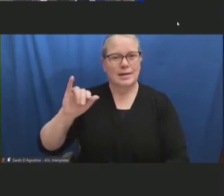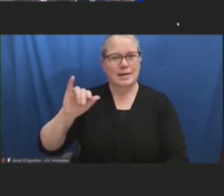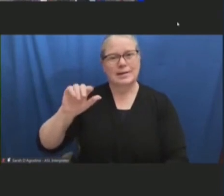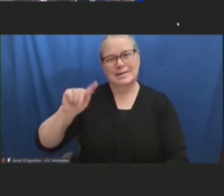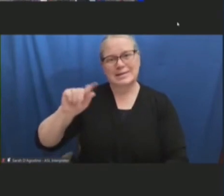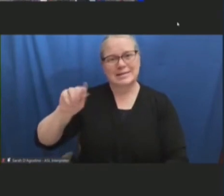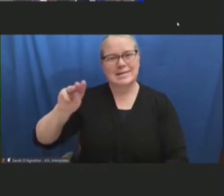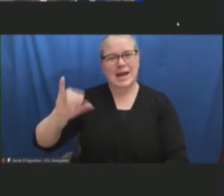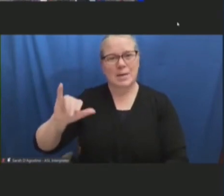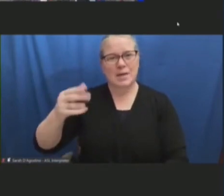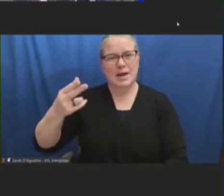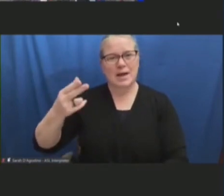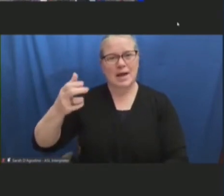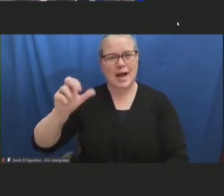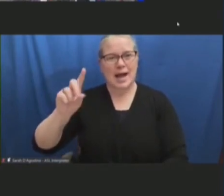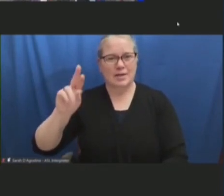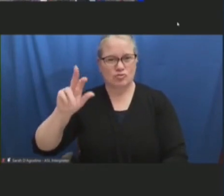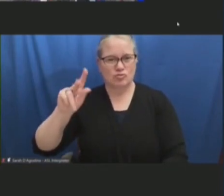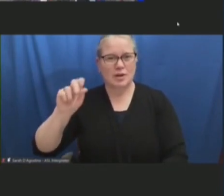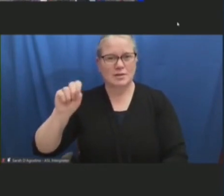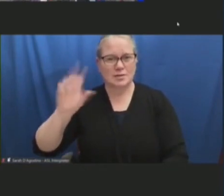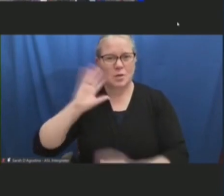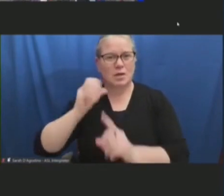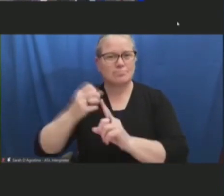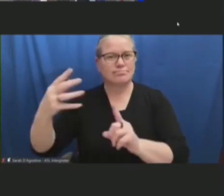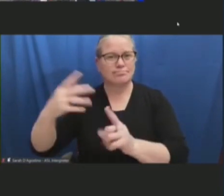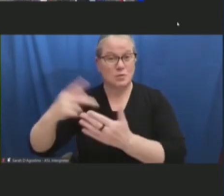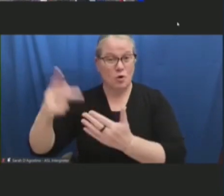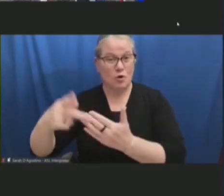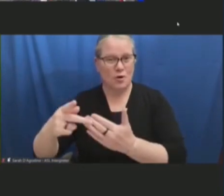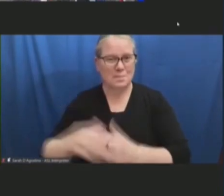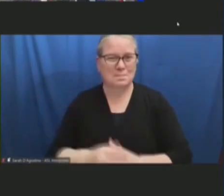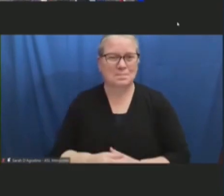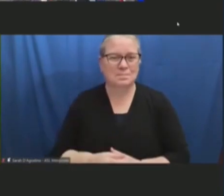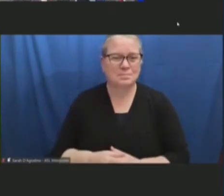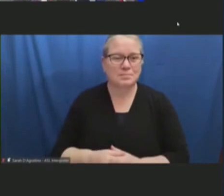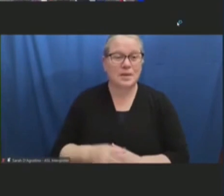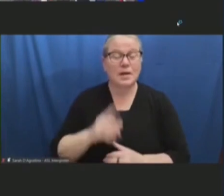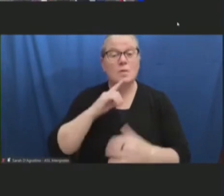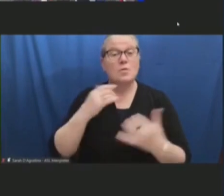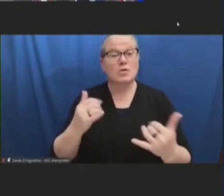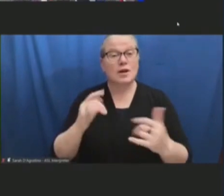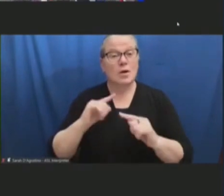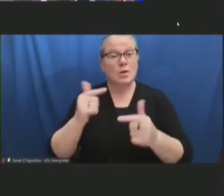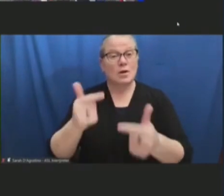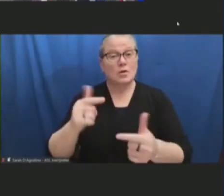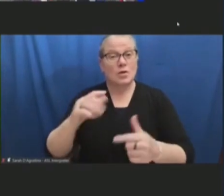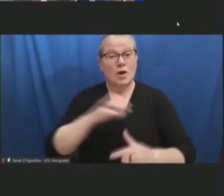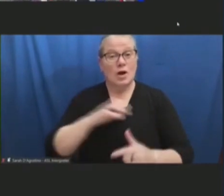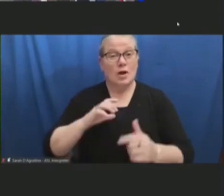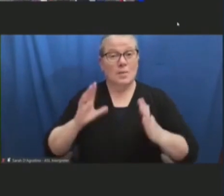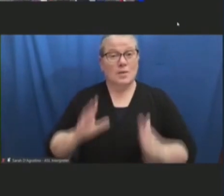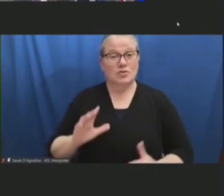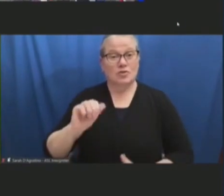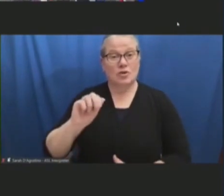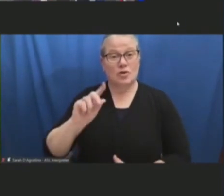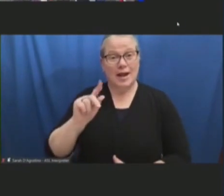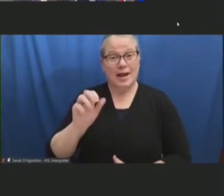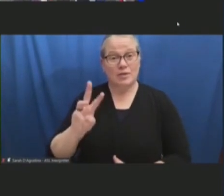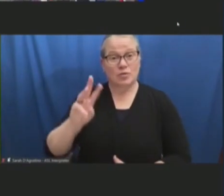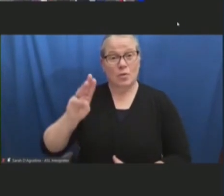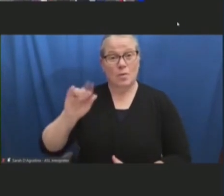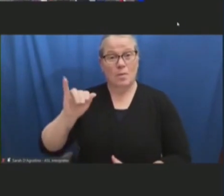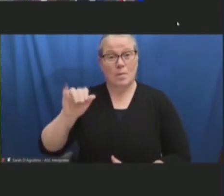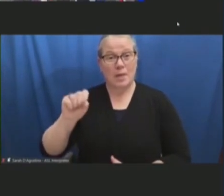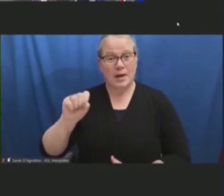presentation about the entire program. Right now, I would like to turn the discussion over to Commissioner Andrew Mays. He is the Commissioner of